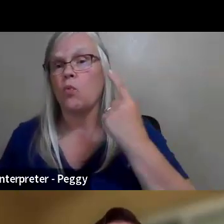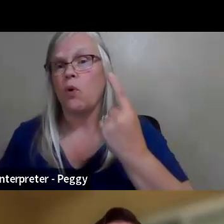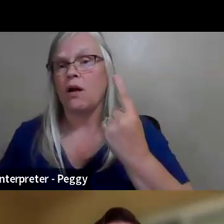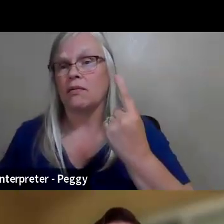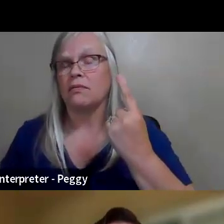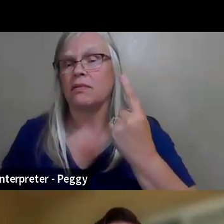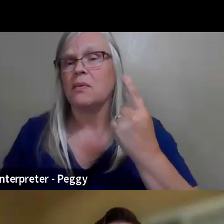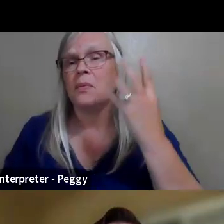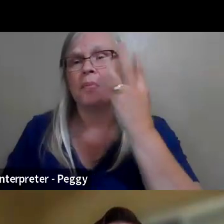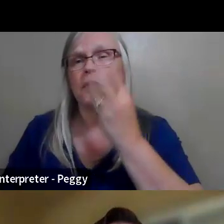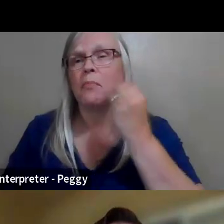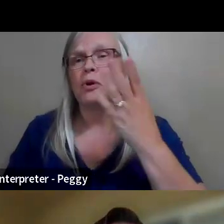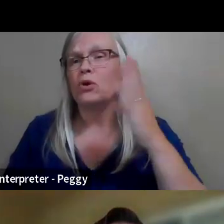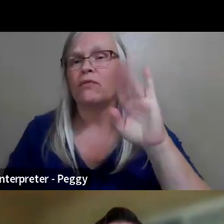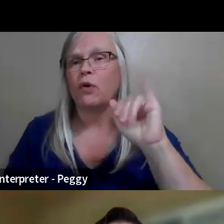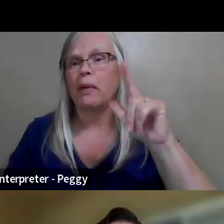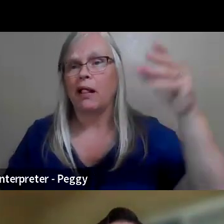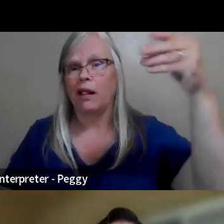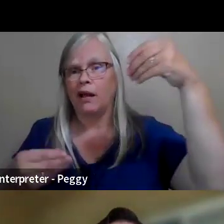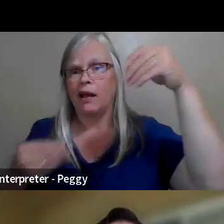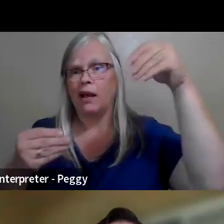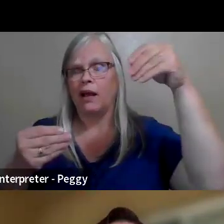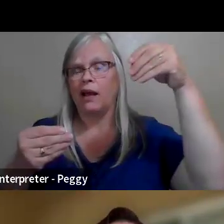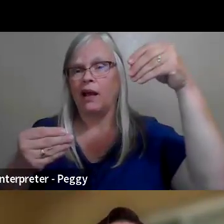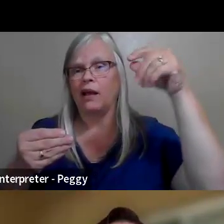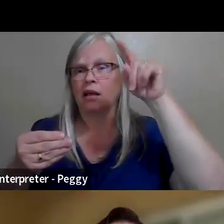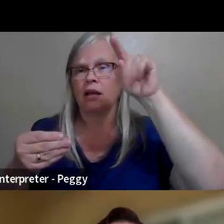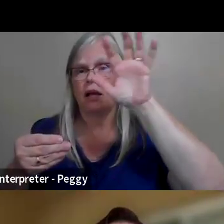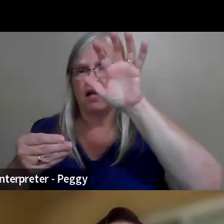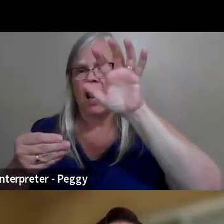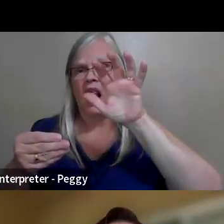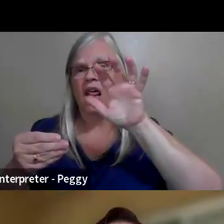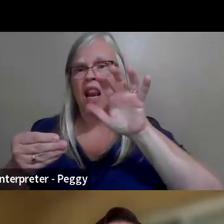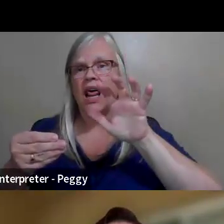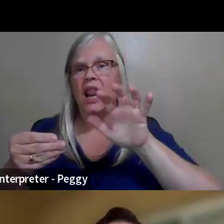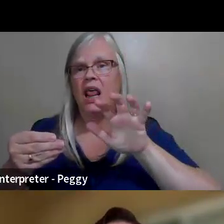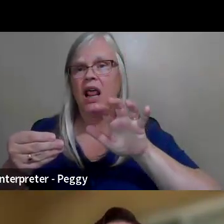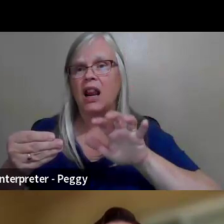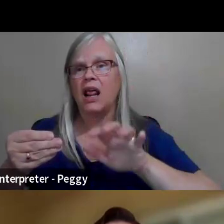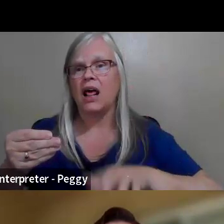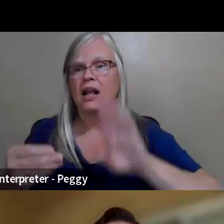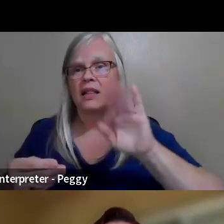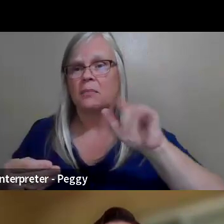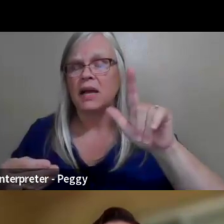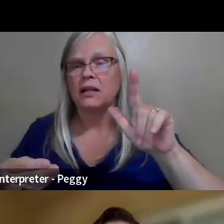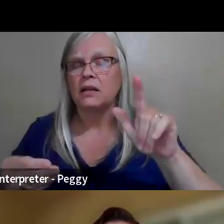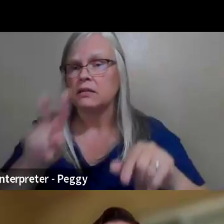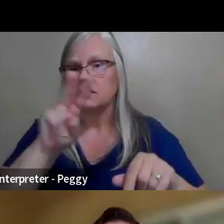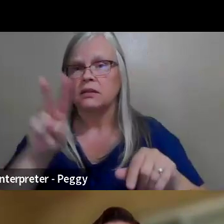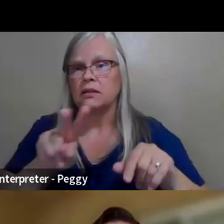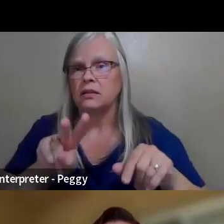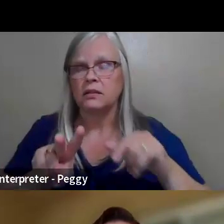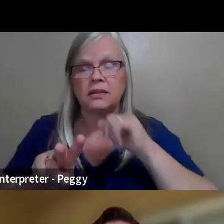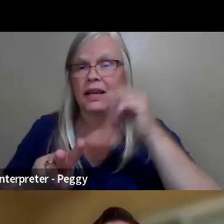the big beautiful bill thing, is that there was so much in the bill that people don't realize exactly how bad